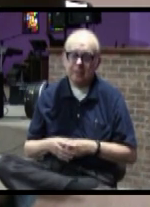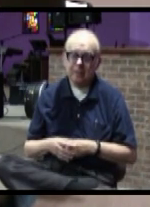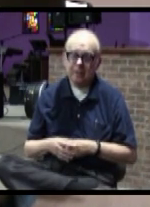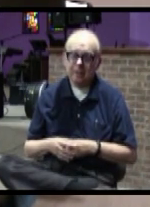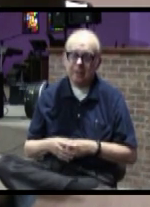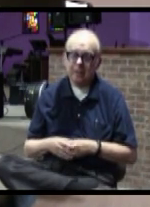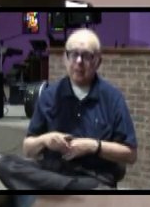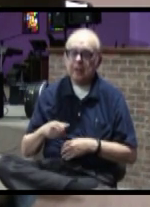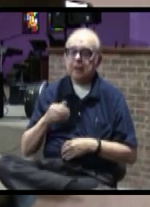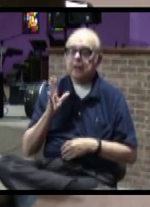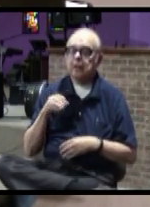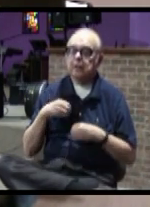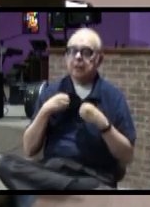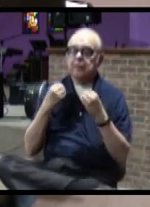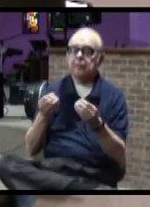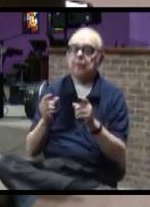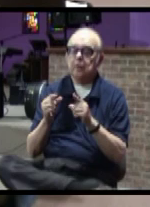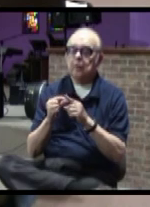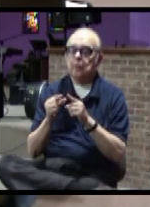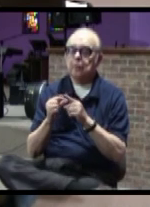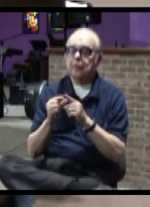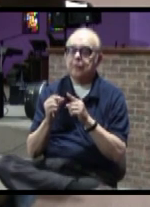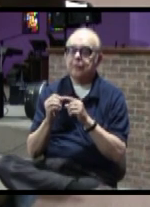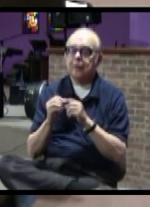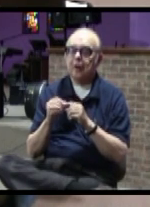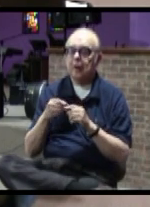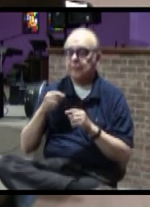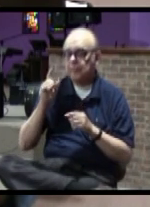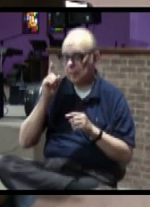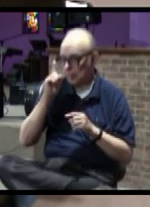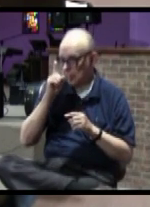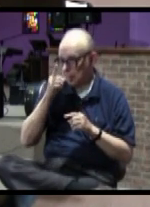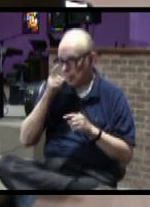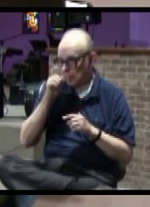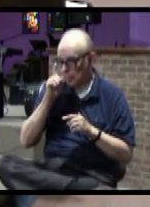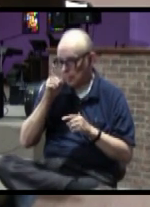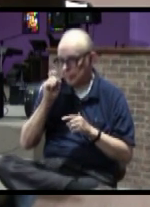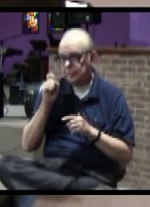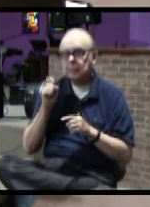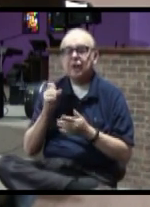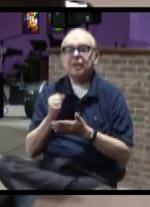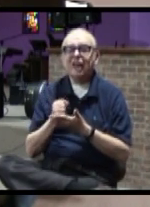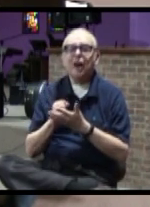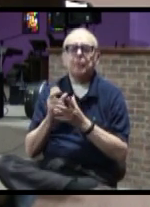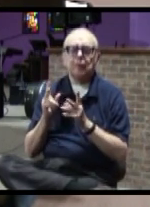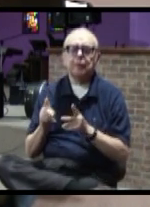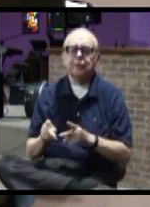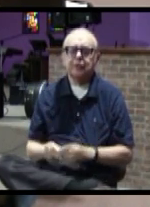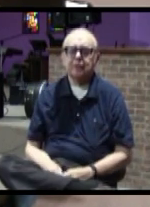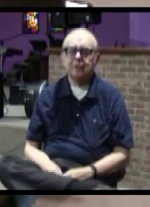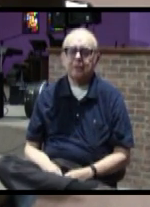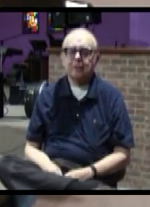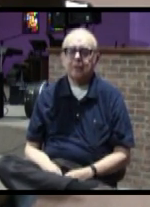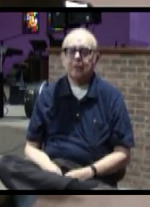maybe, God will give you some words of wisdom to help an individual.